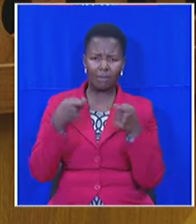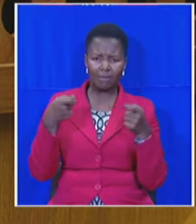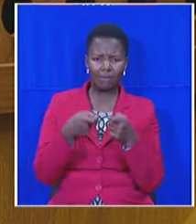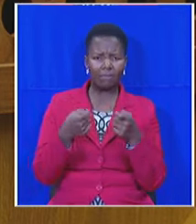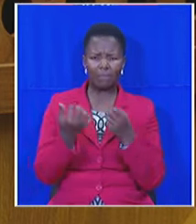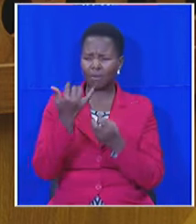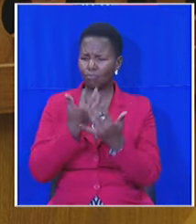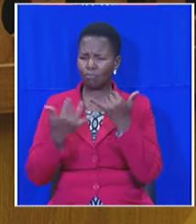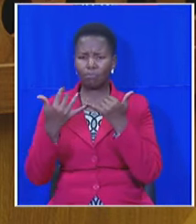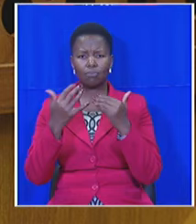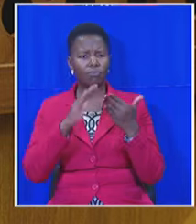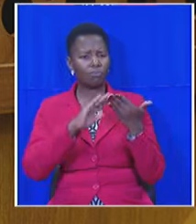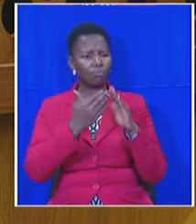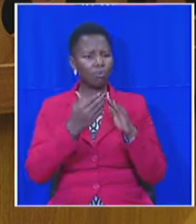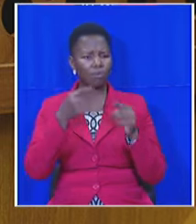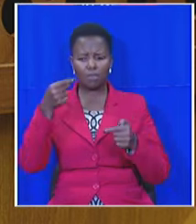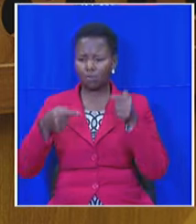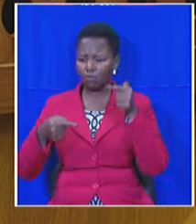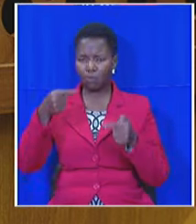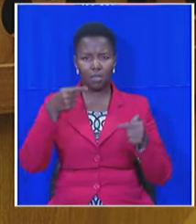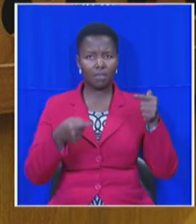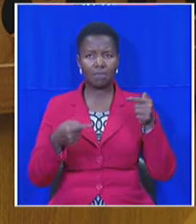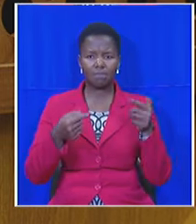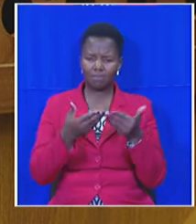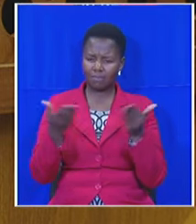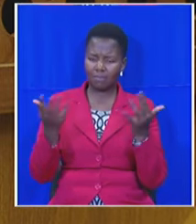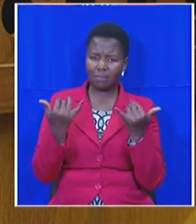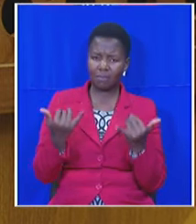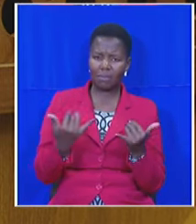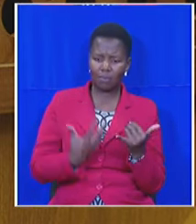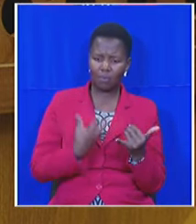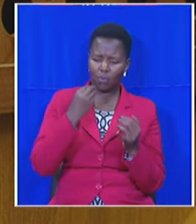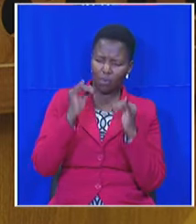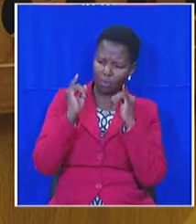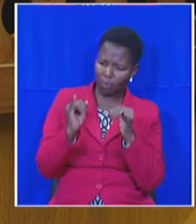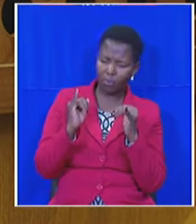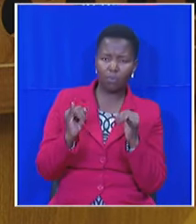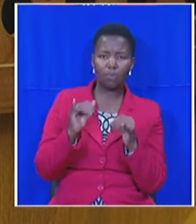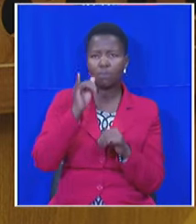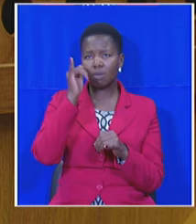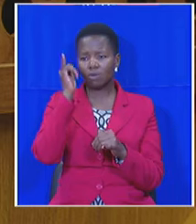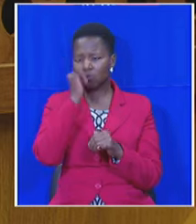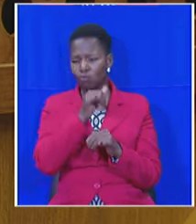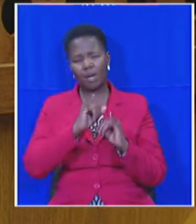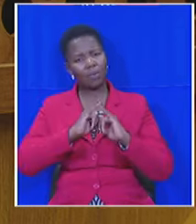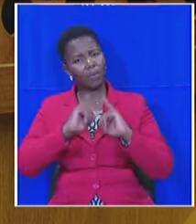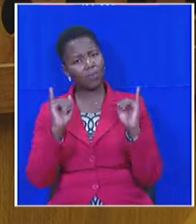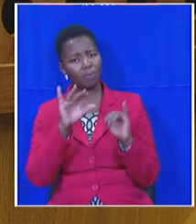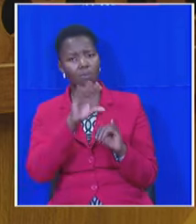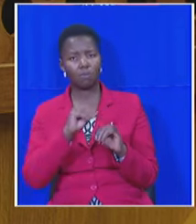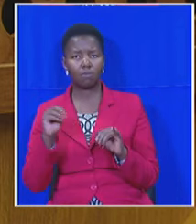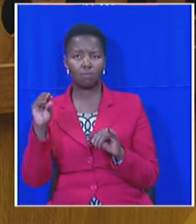social maladjustment like juvenile delinquency, crime that is taking place in this country is caused